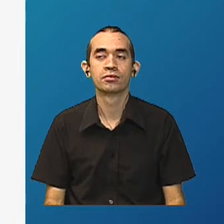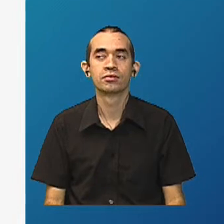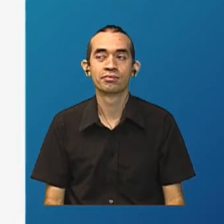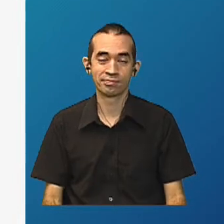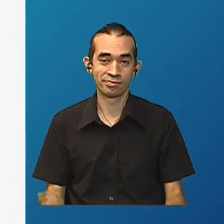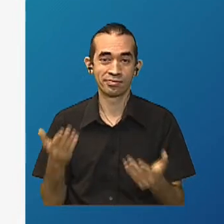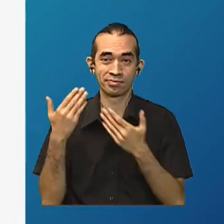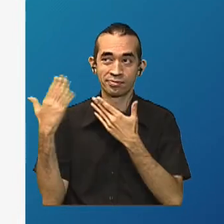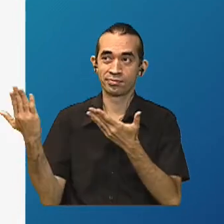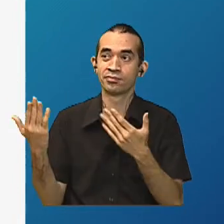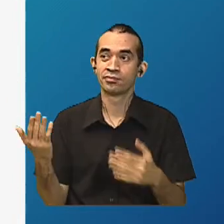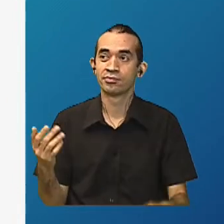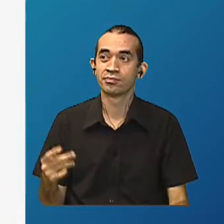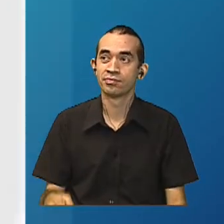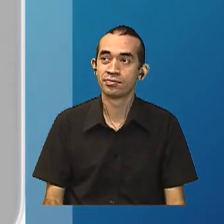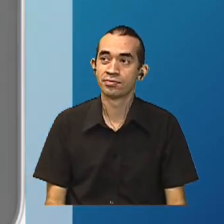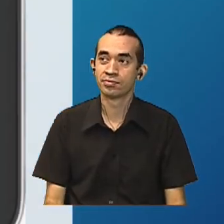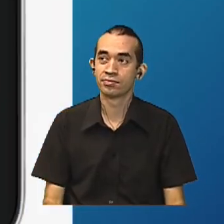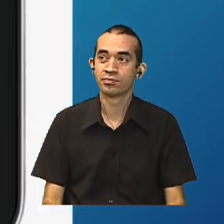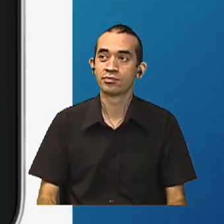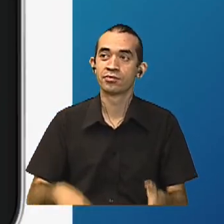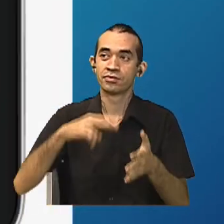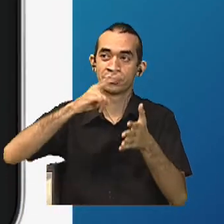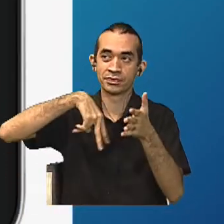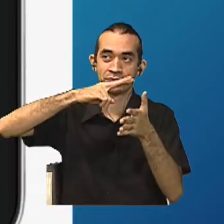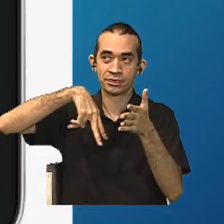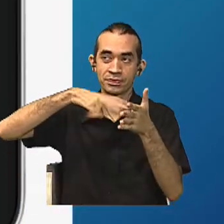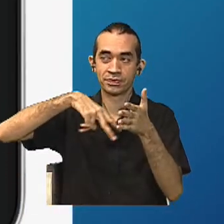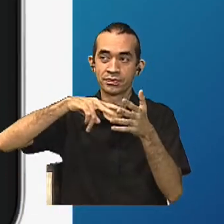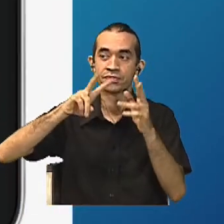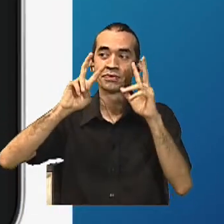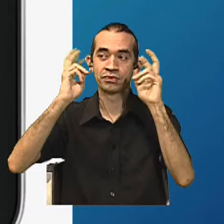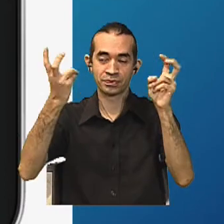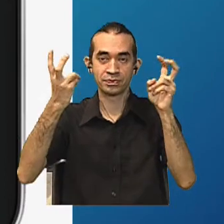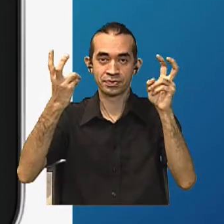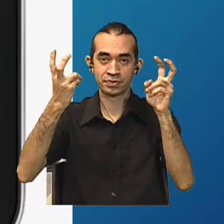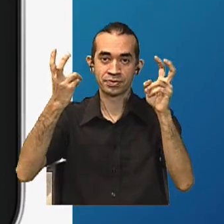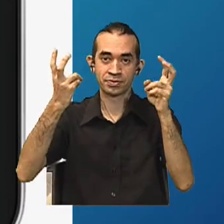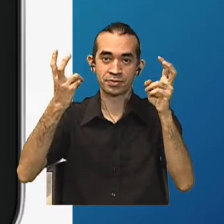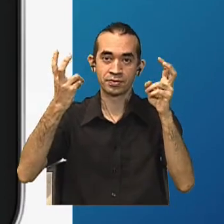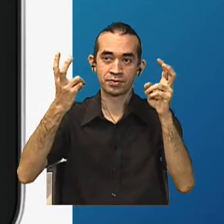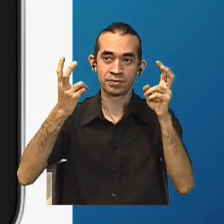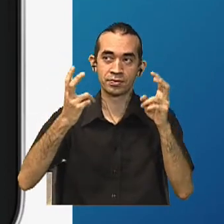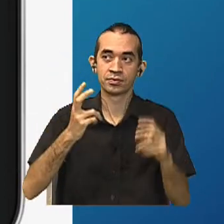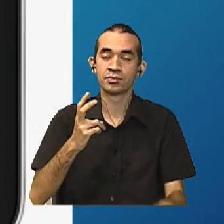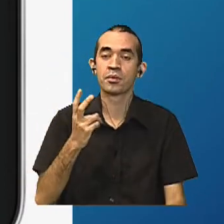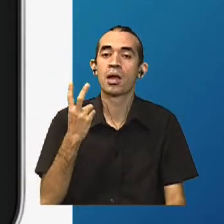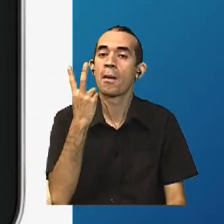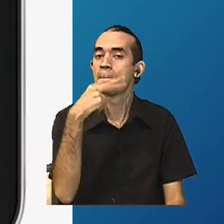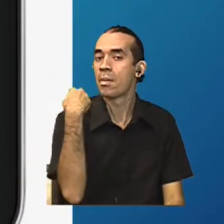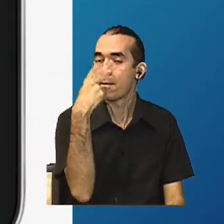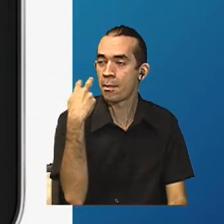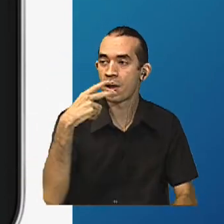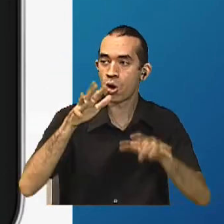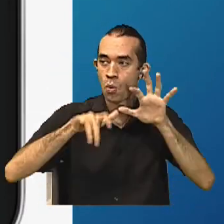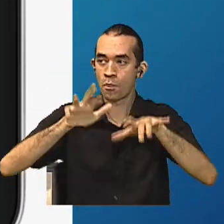Okay, here you have a reading named Lip Reading